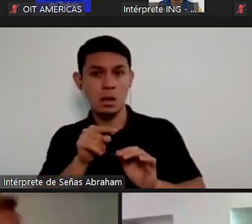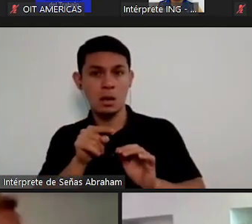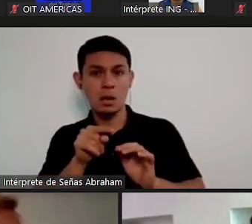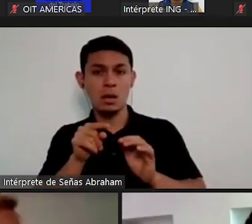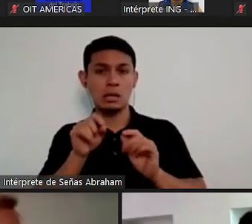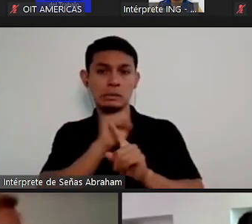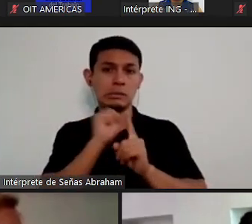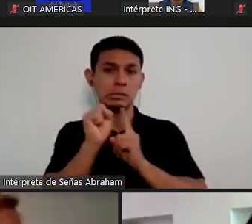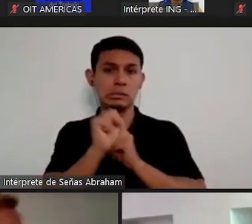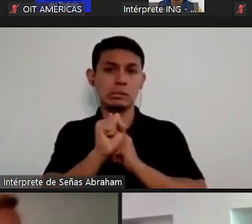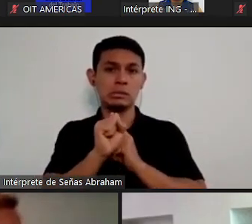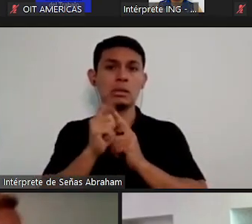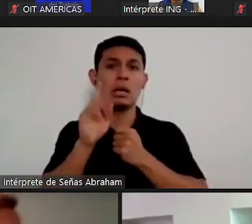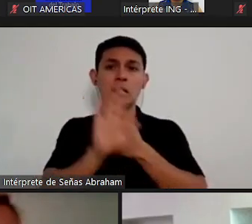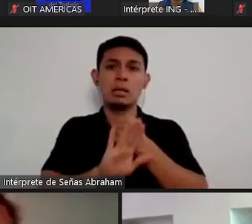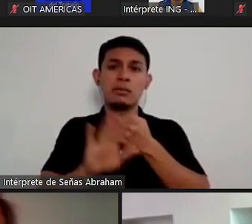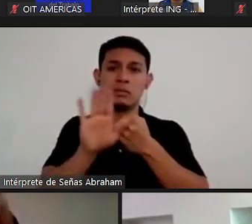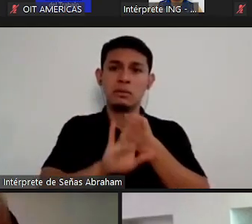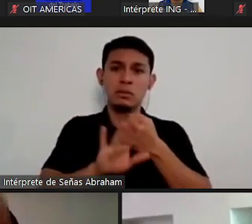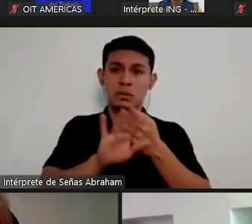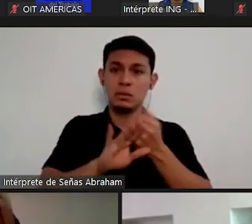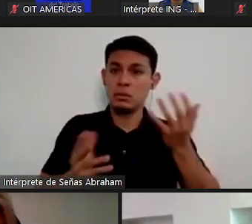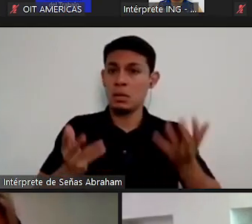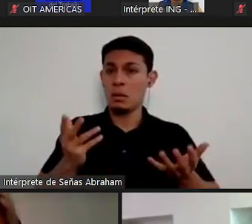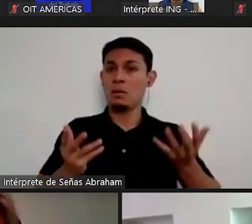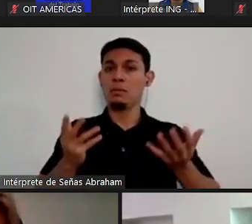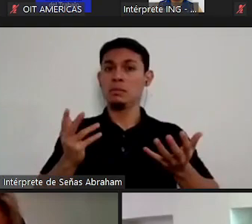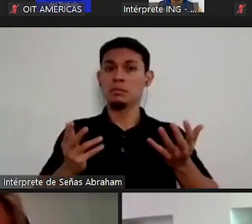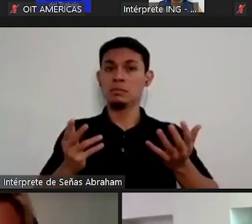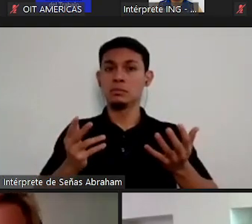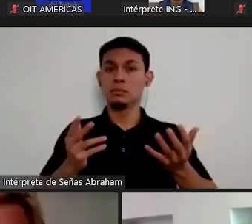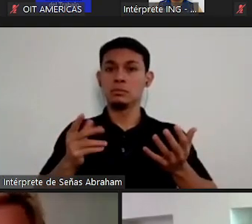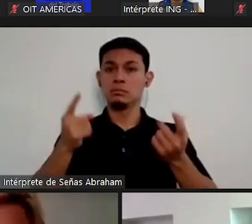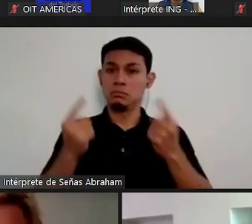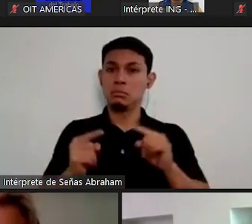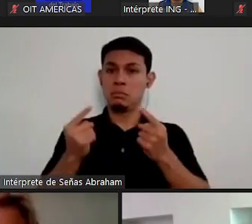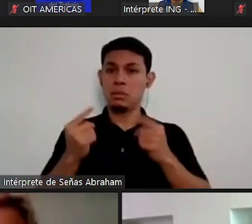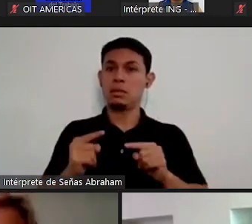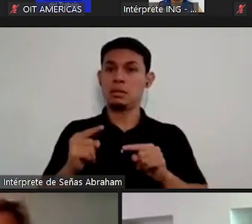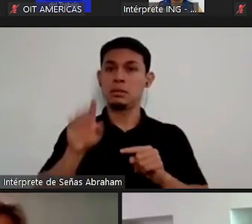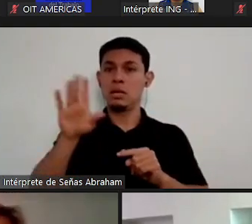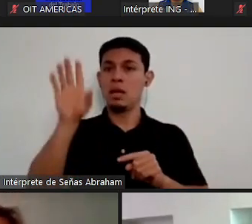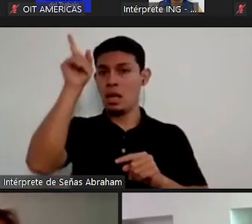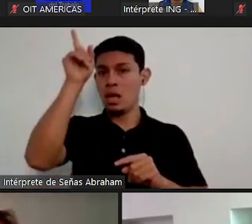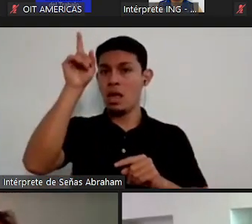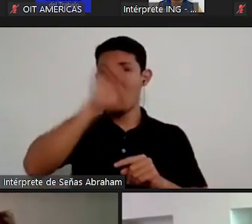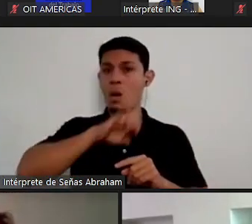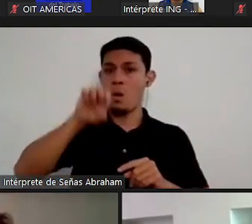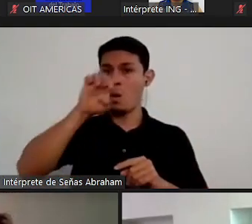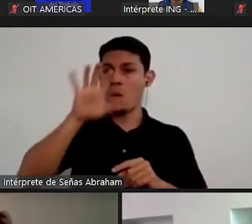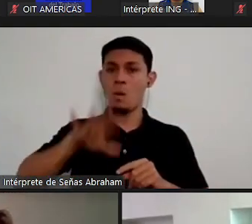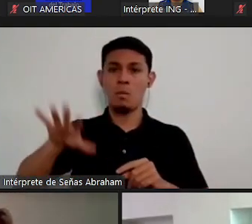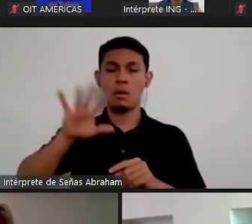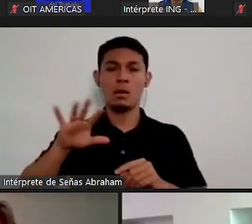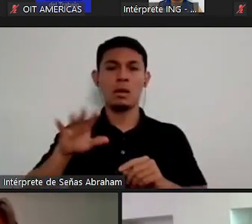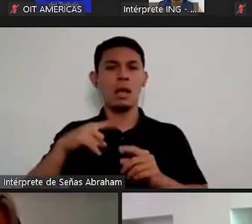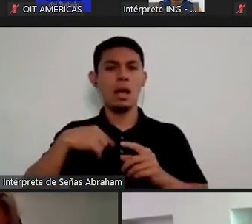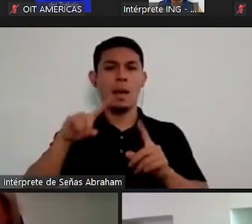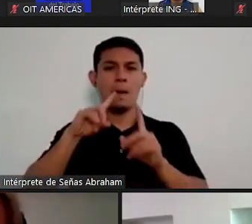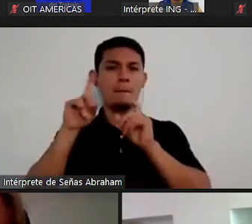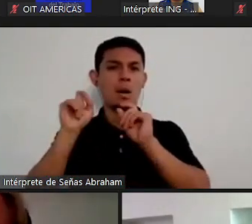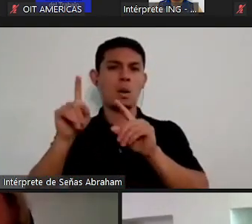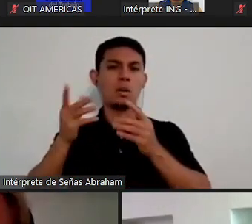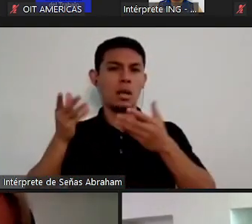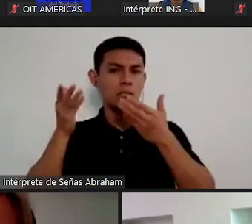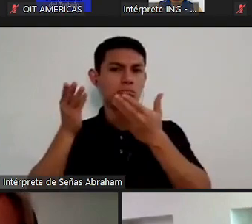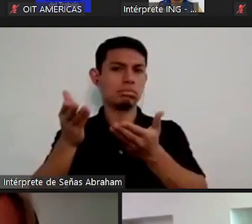to the situation the refugee situation which i i think also happens a lot in europe and in the environment of